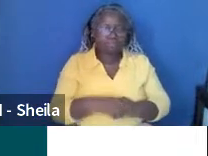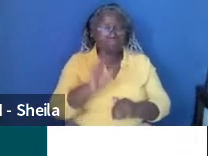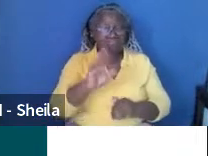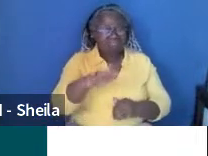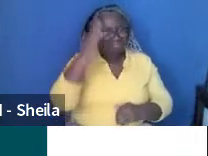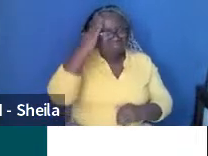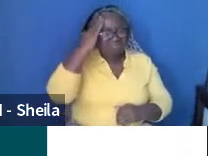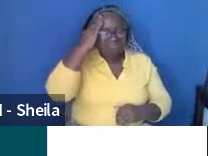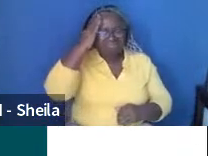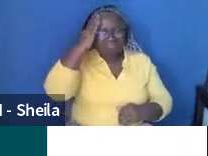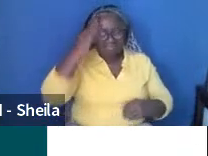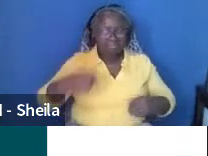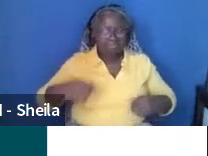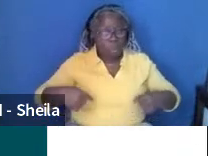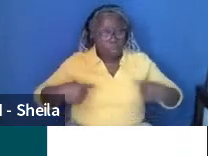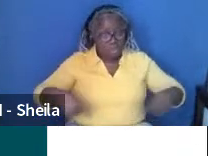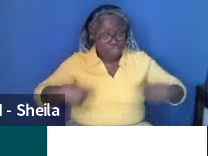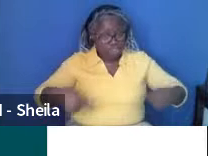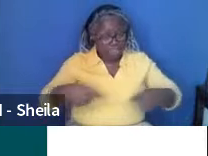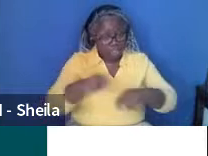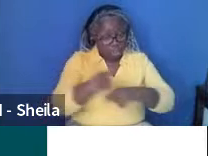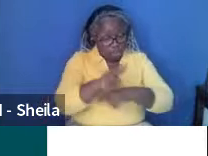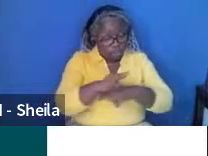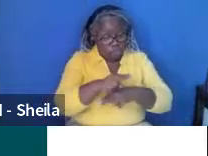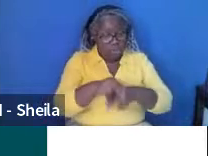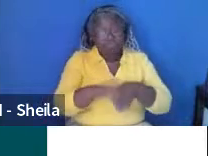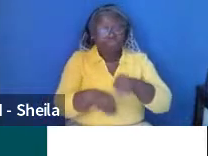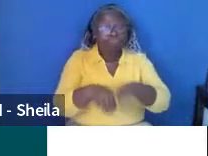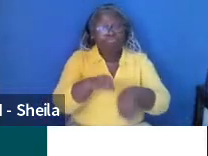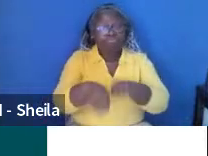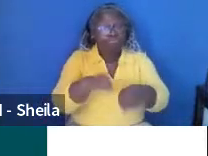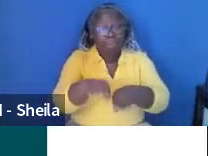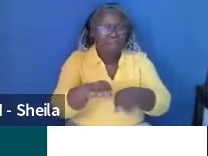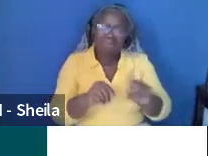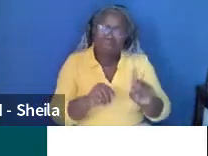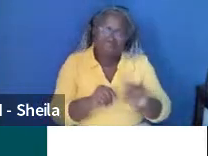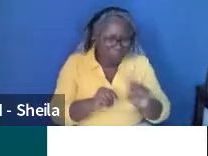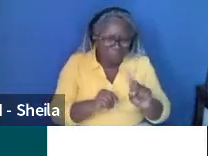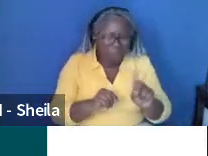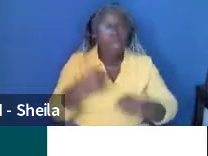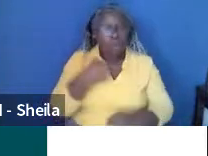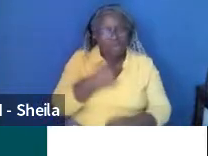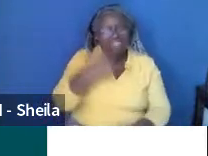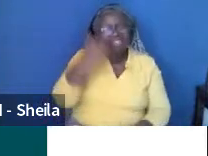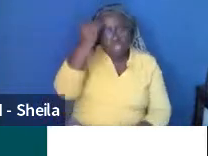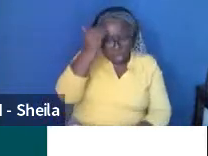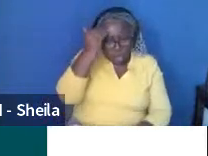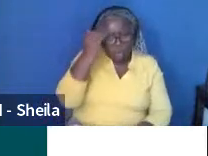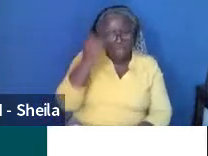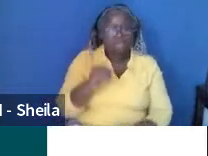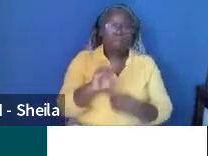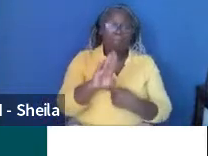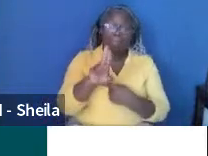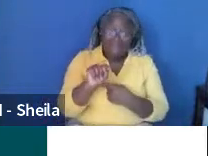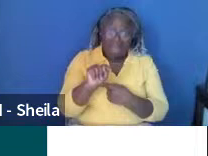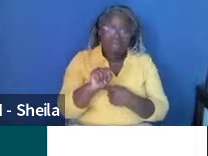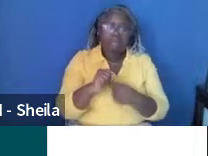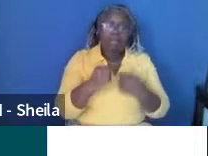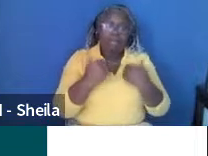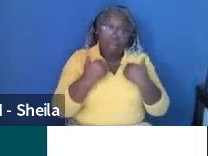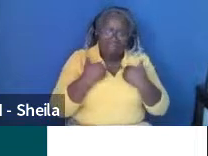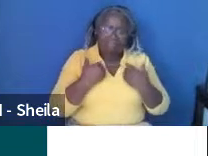We get that. However, you may have a person who uses a walker or